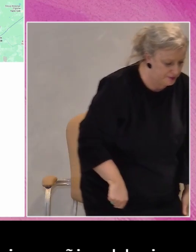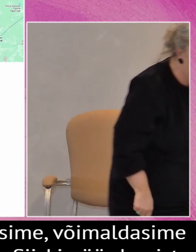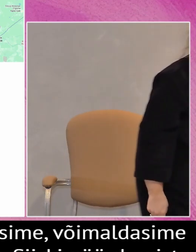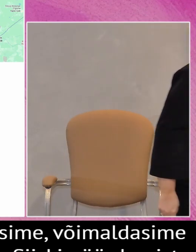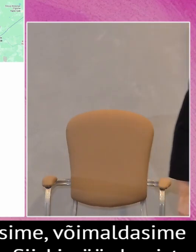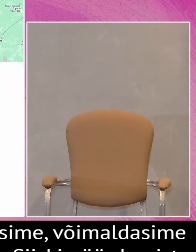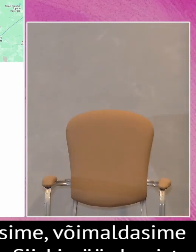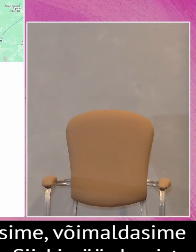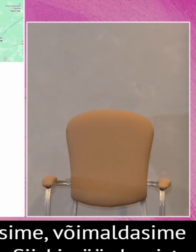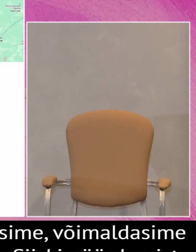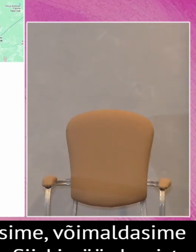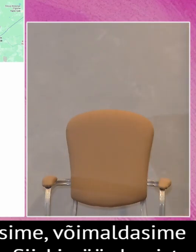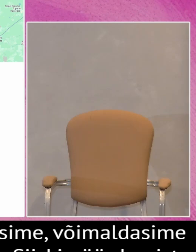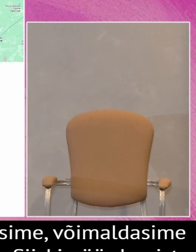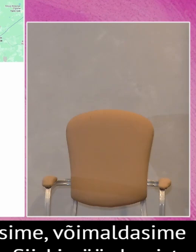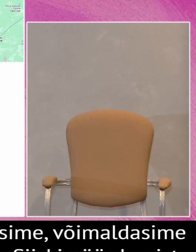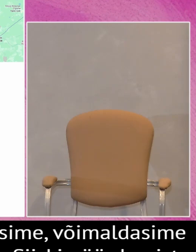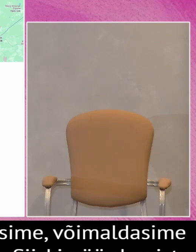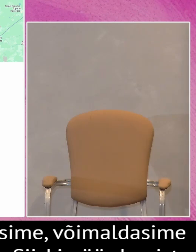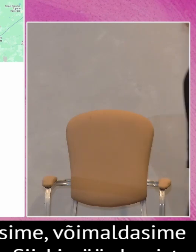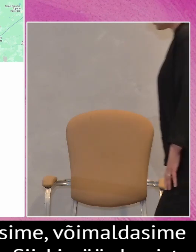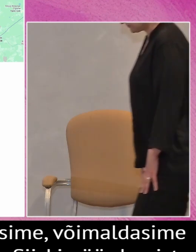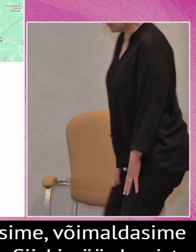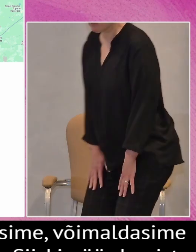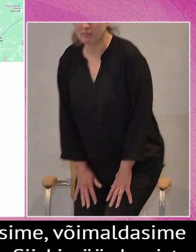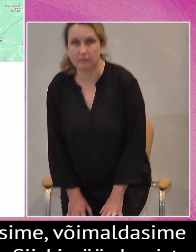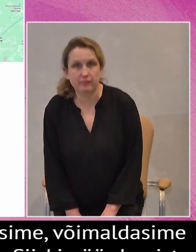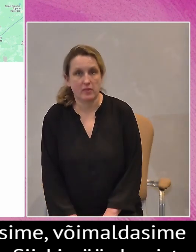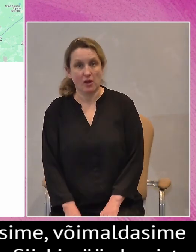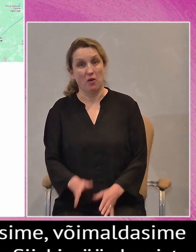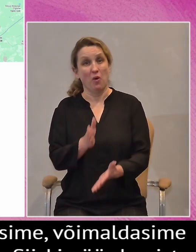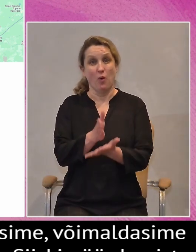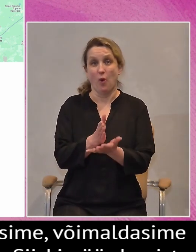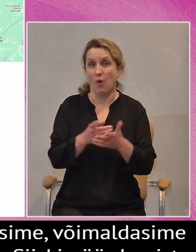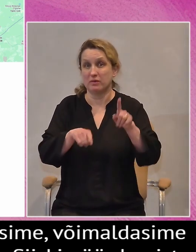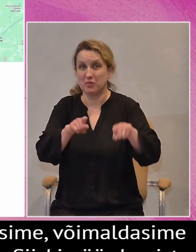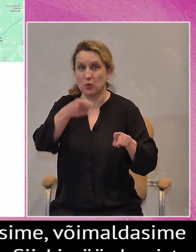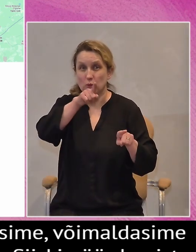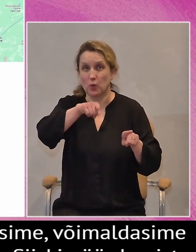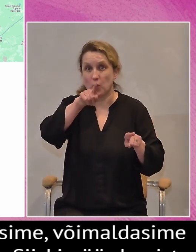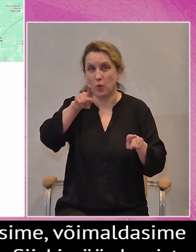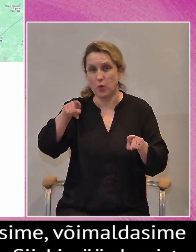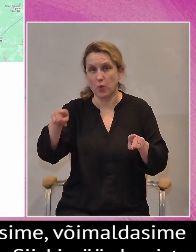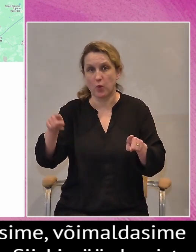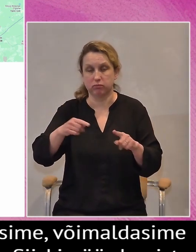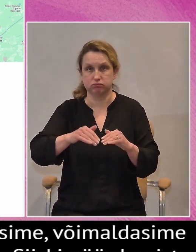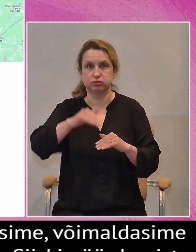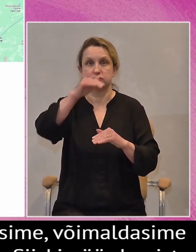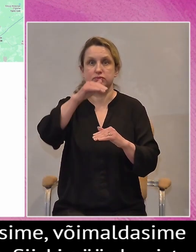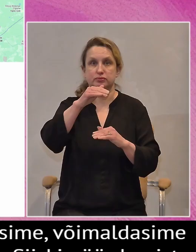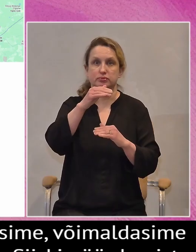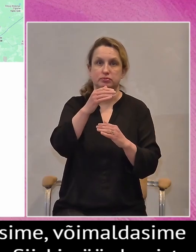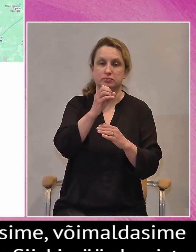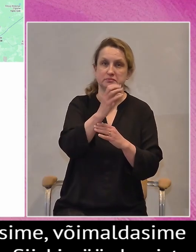any contacts initiated to us, we were concerned that we might not be able to handle